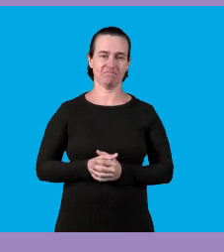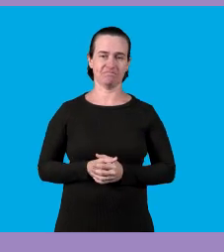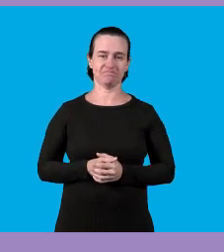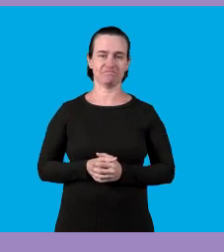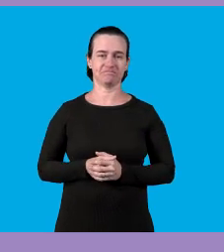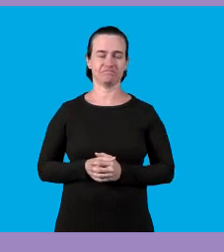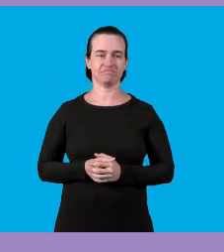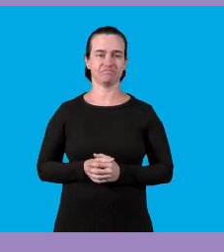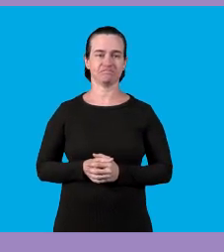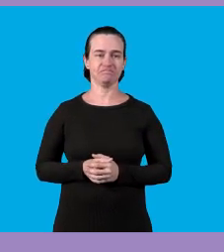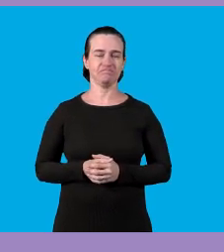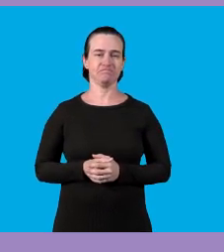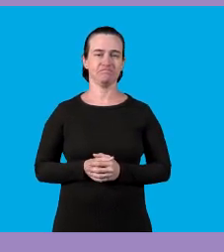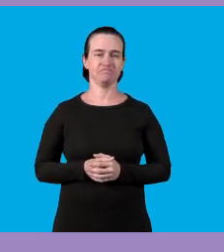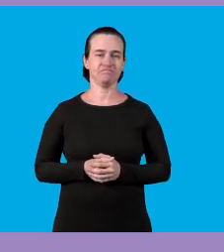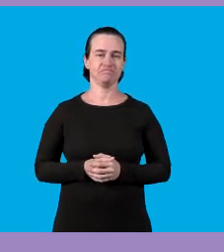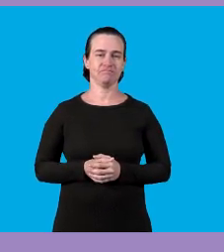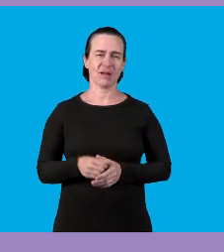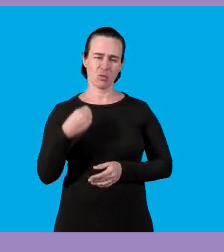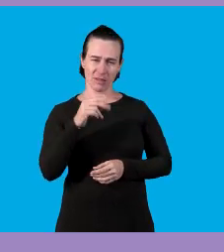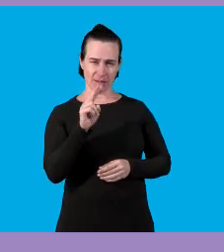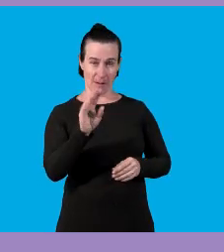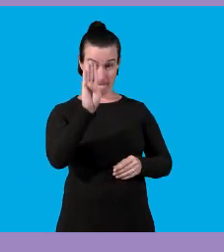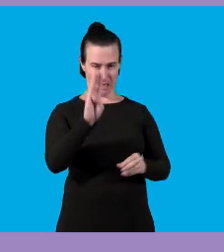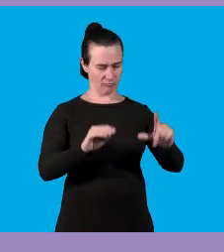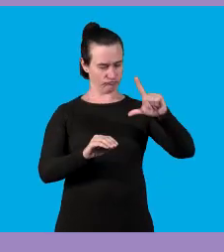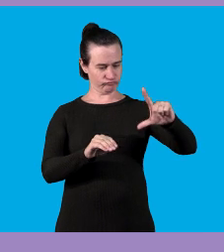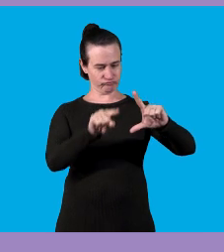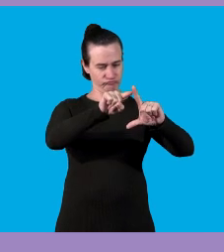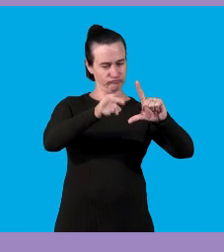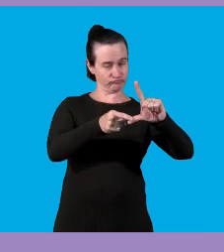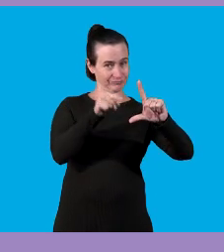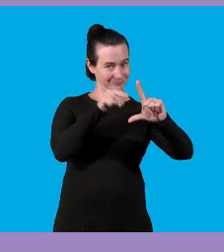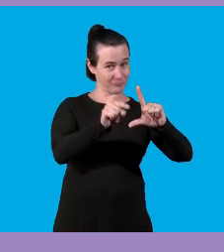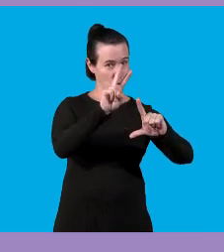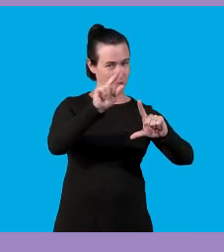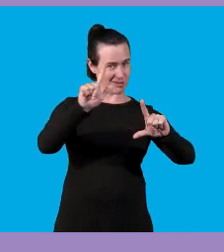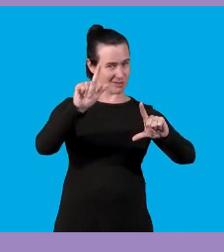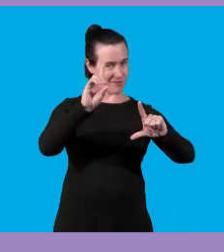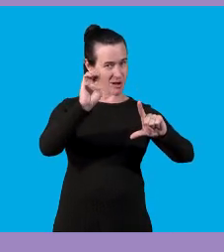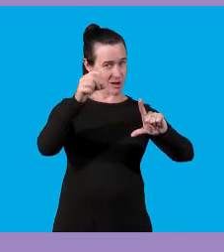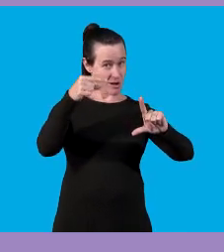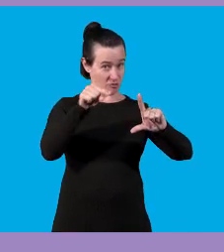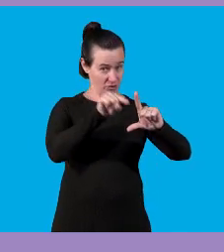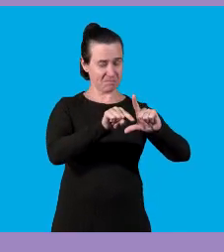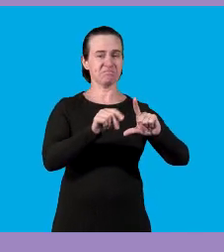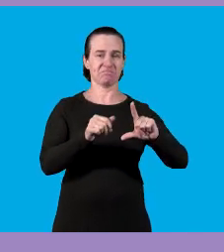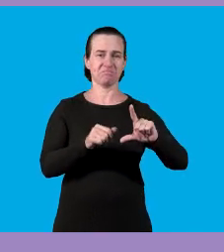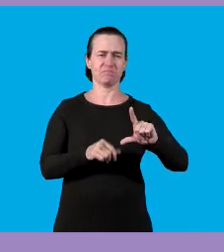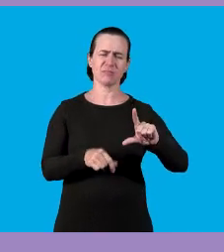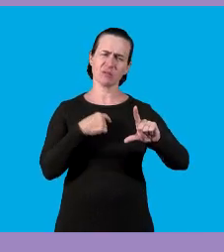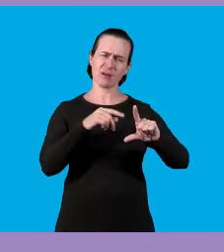And then we look at now, we have an angle of 27 degrees, and we look at the fact that